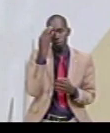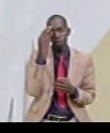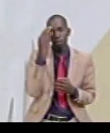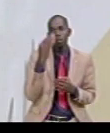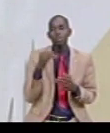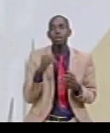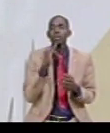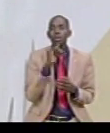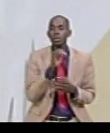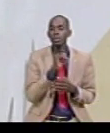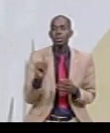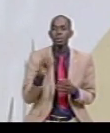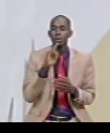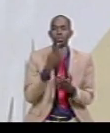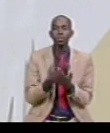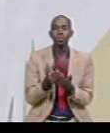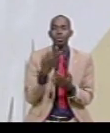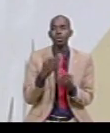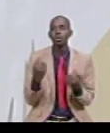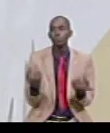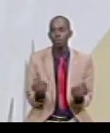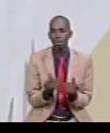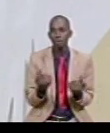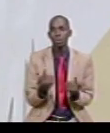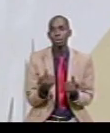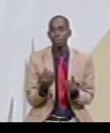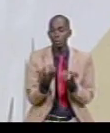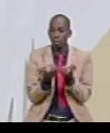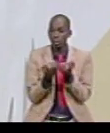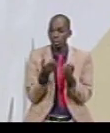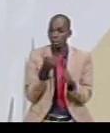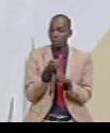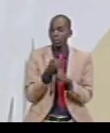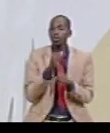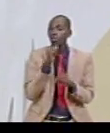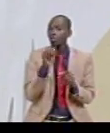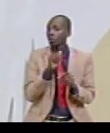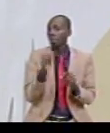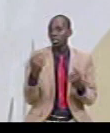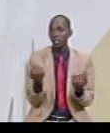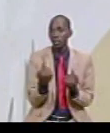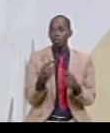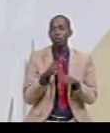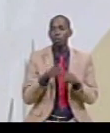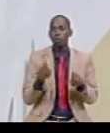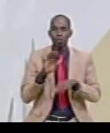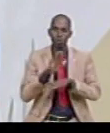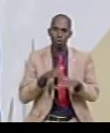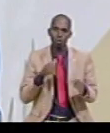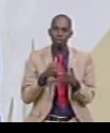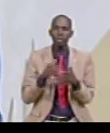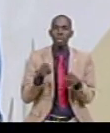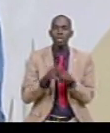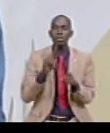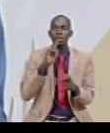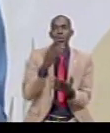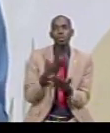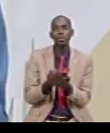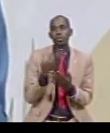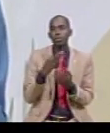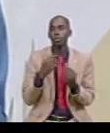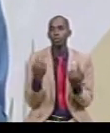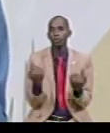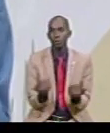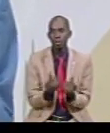symbol of sin. Leprosy itself is not a sin, but we have it as a symbol of sin. Sacrifice